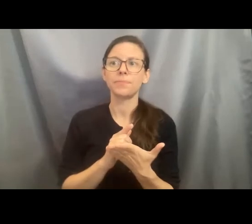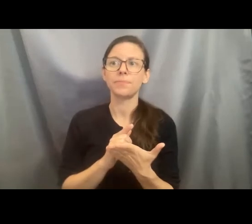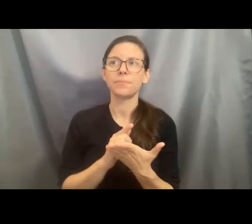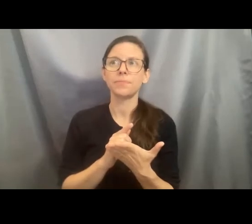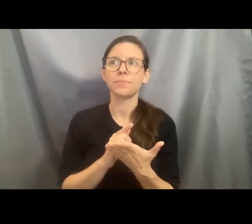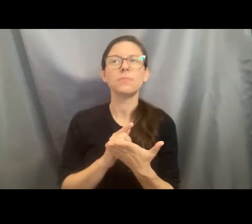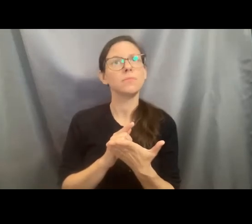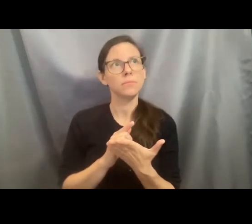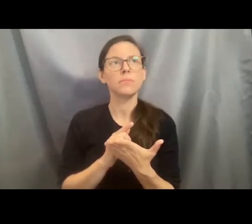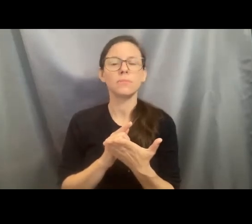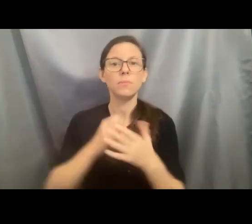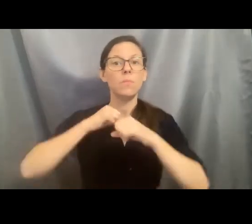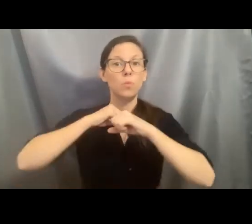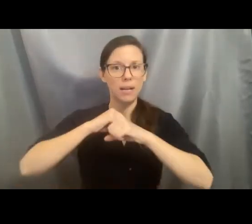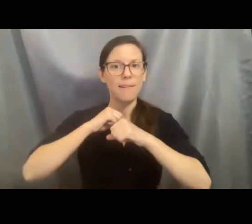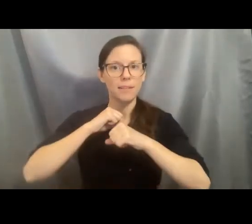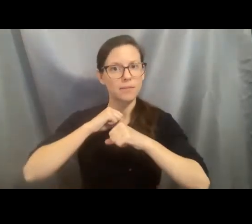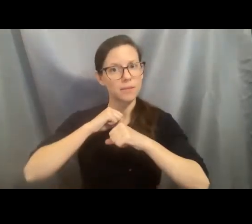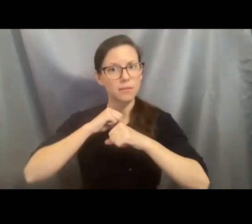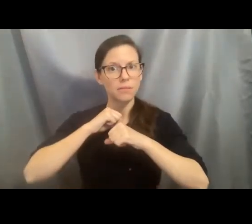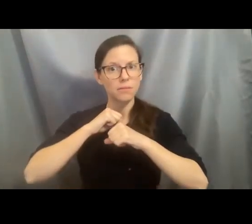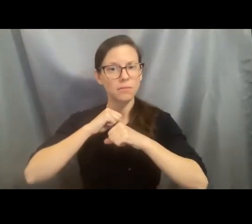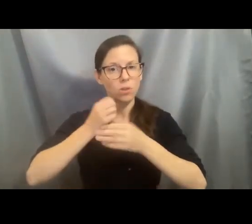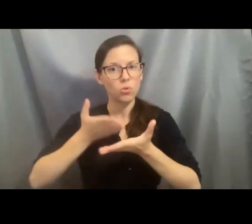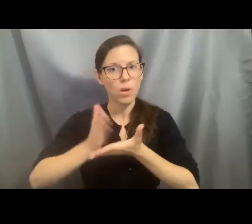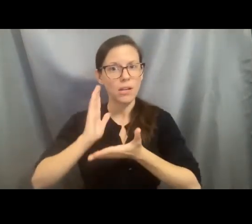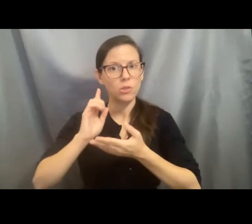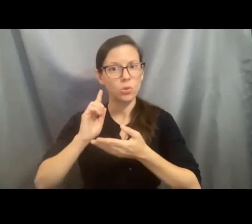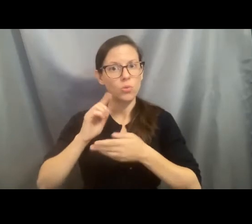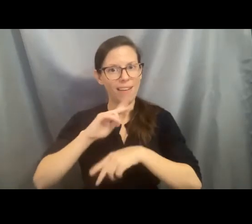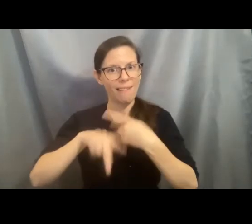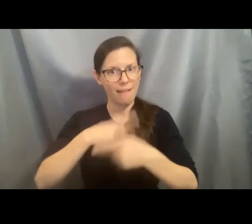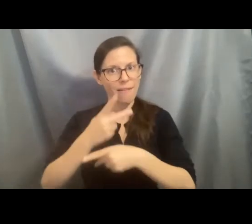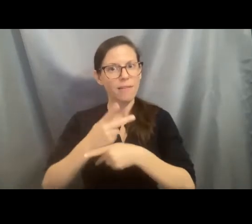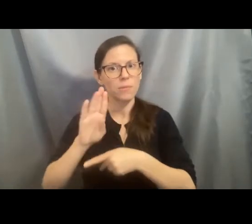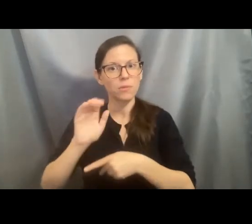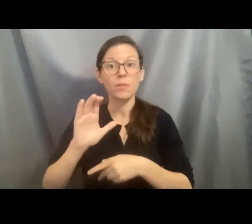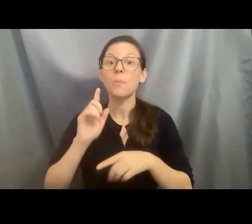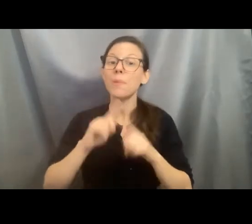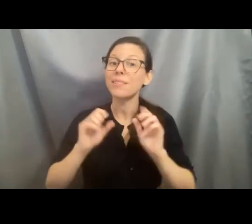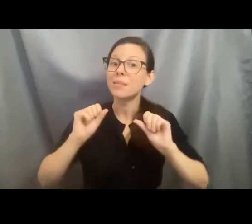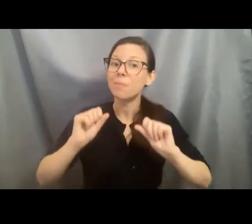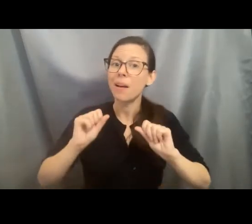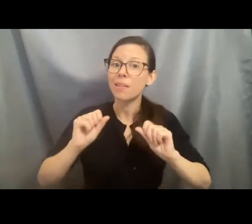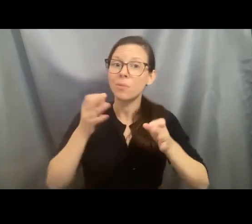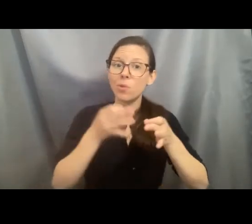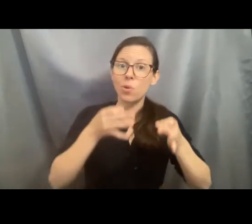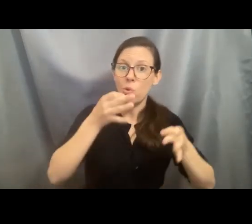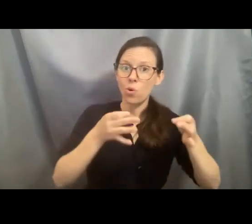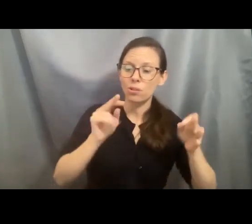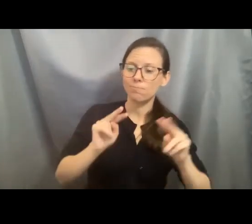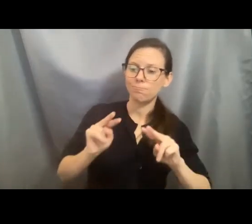protect them to date, but courts could view those forms of birth control as abortion.